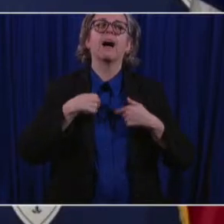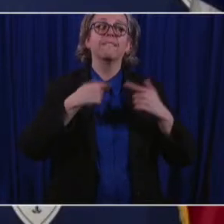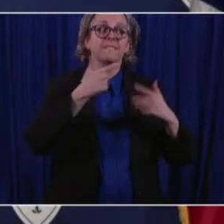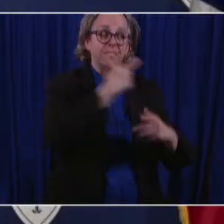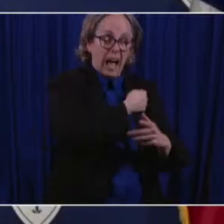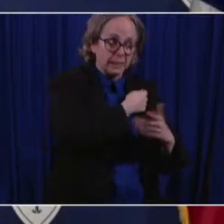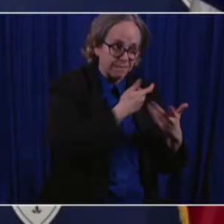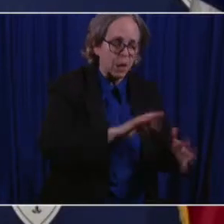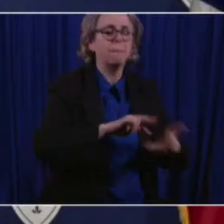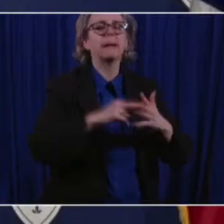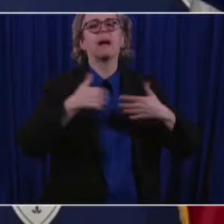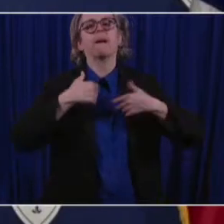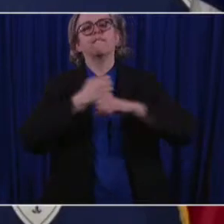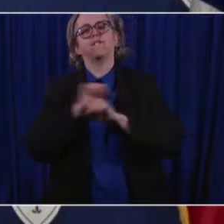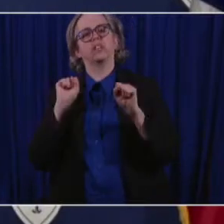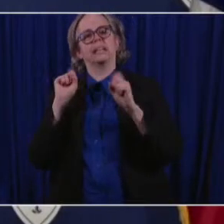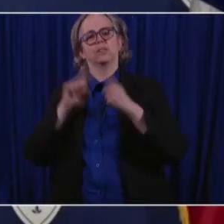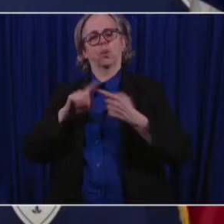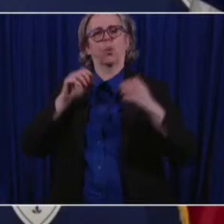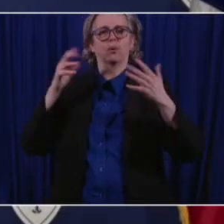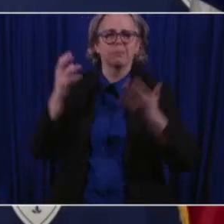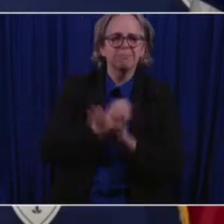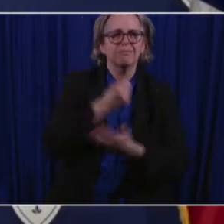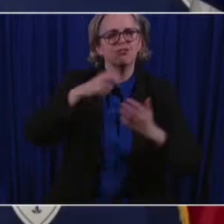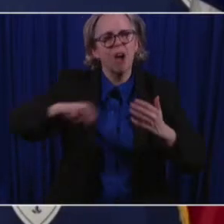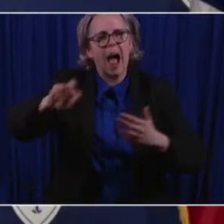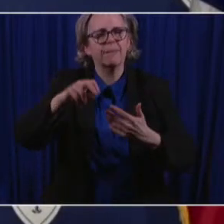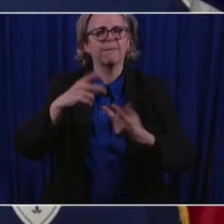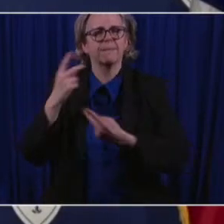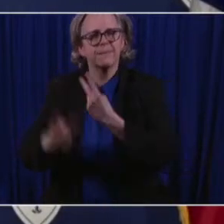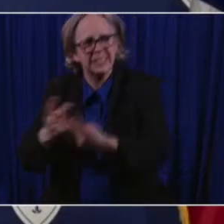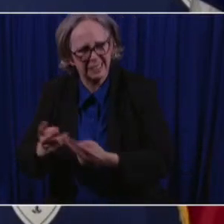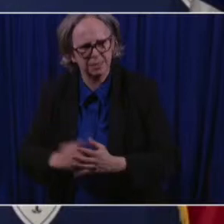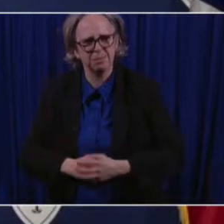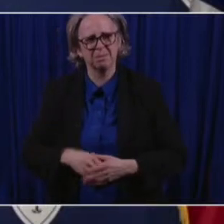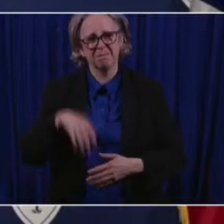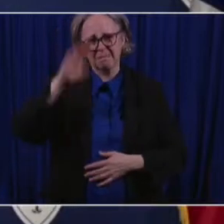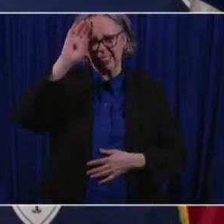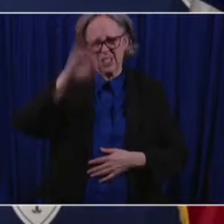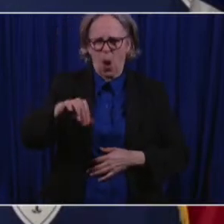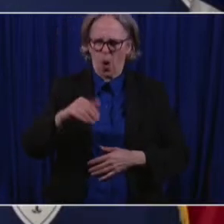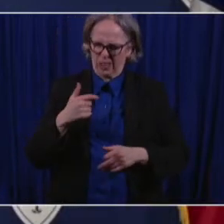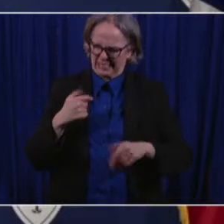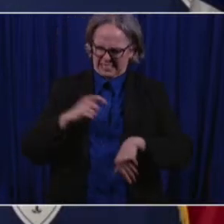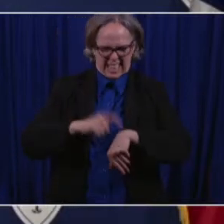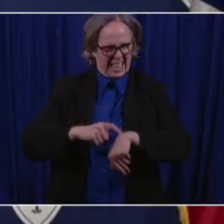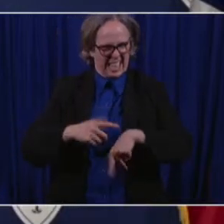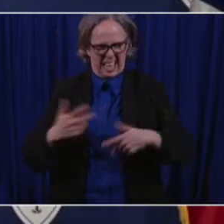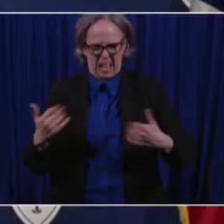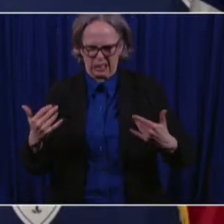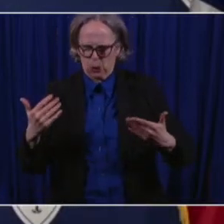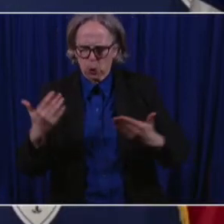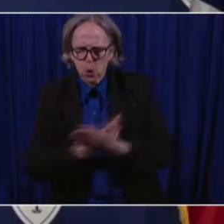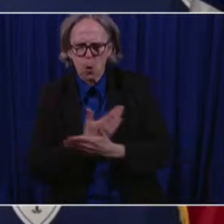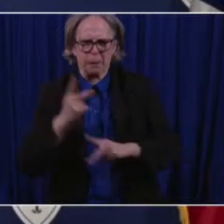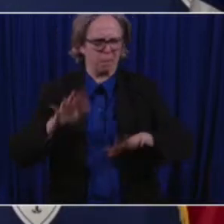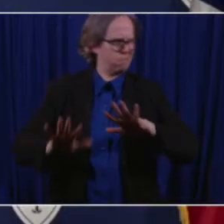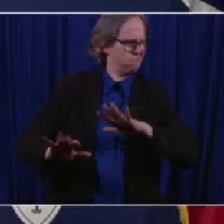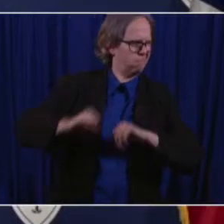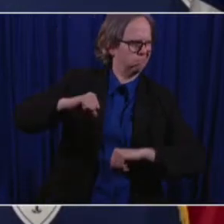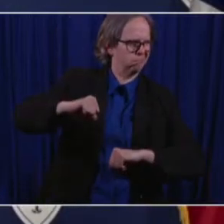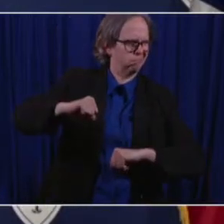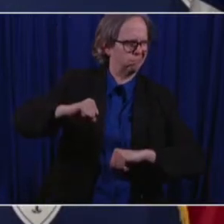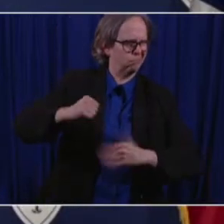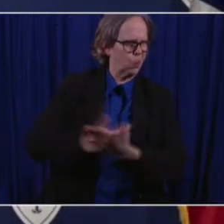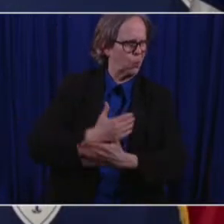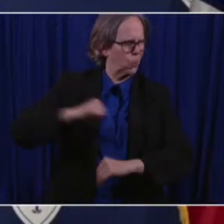of things in life. You know, the first third of it is easier. You know, the first third people we vaccinated in this